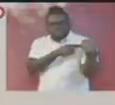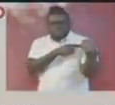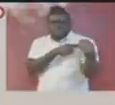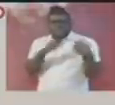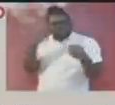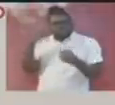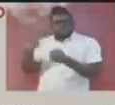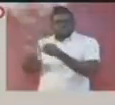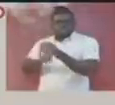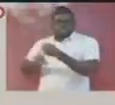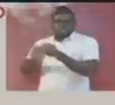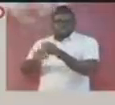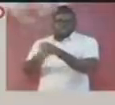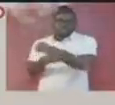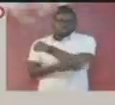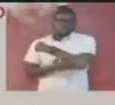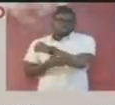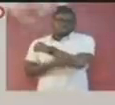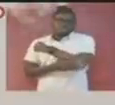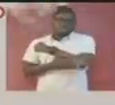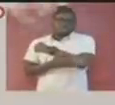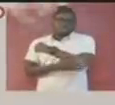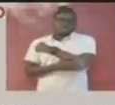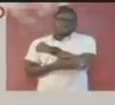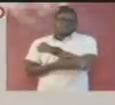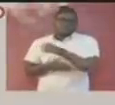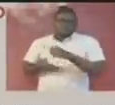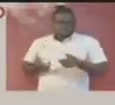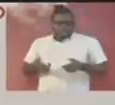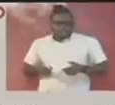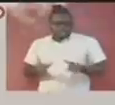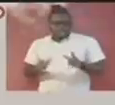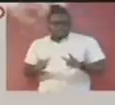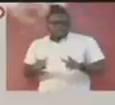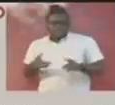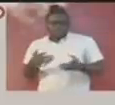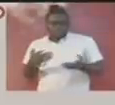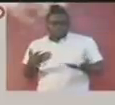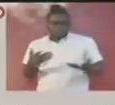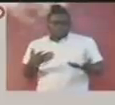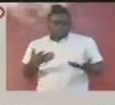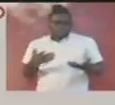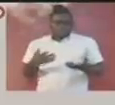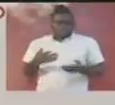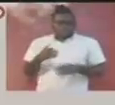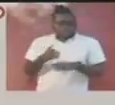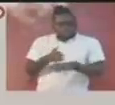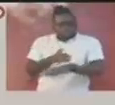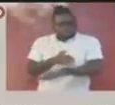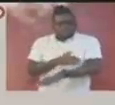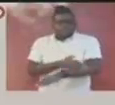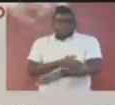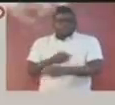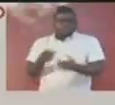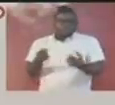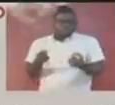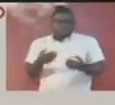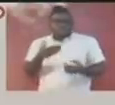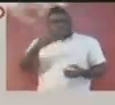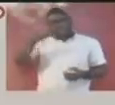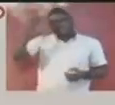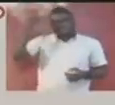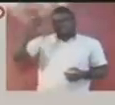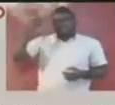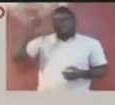and, give them the opportunity to do their best, while we continue to do what we can